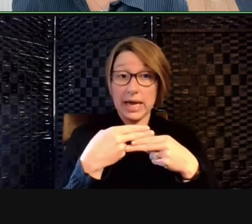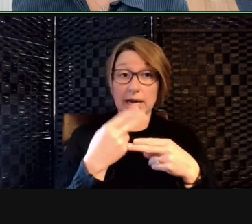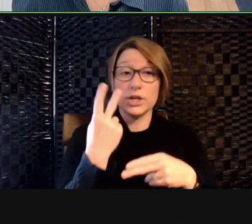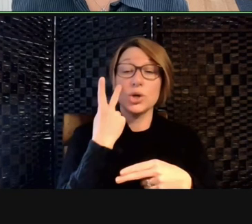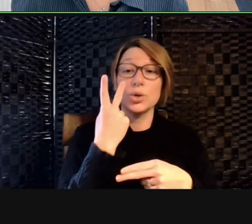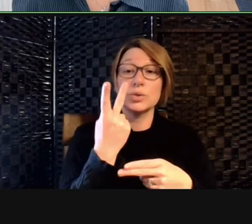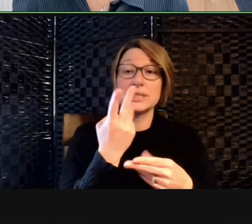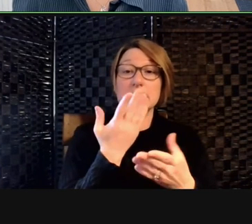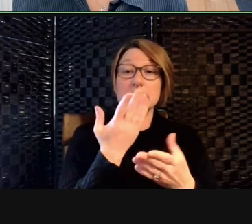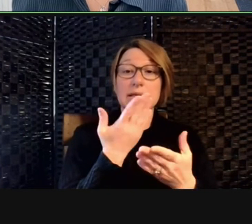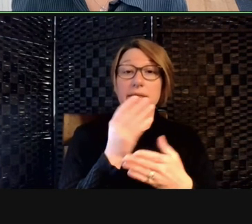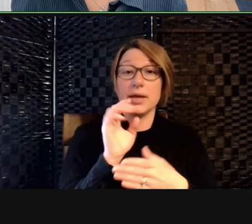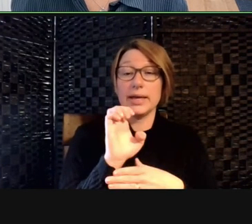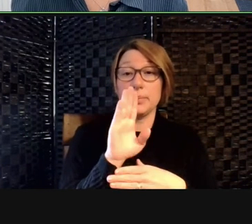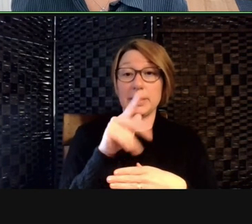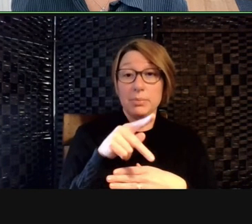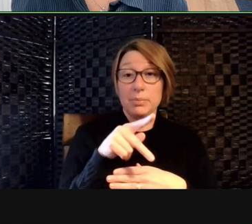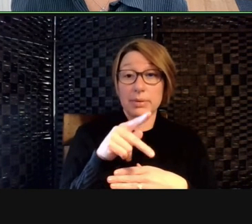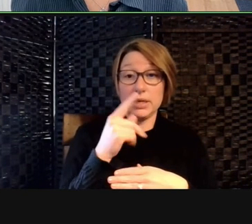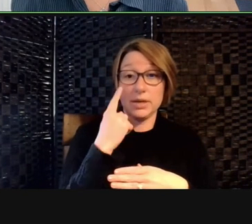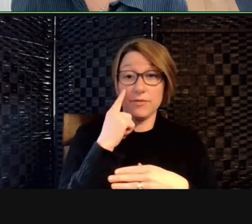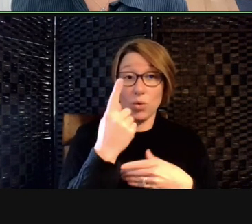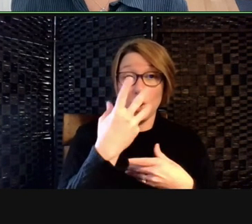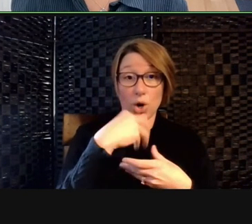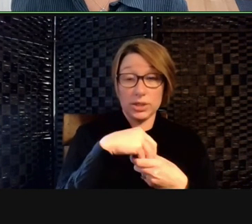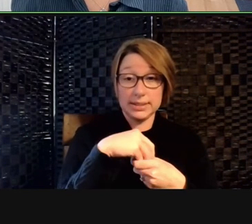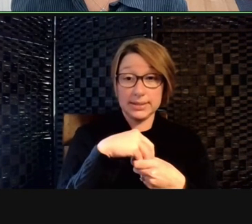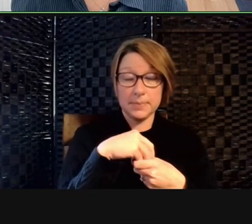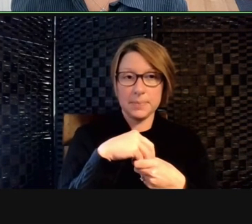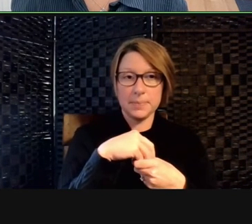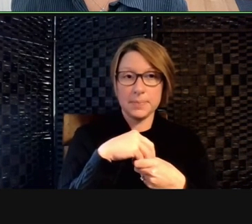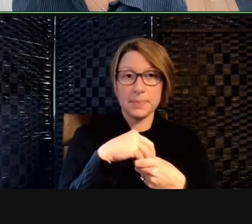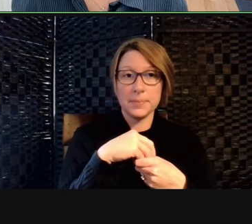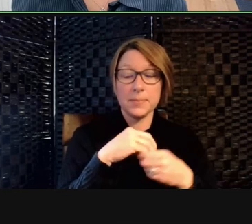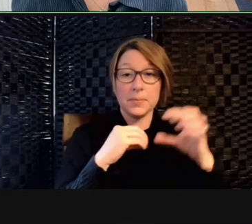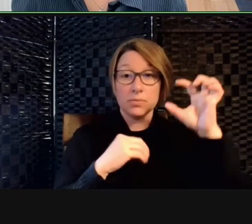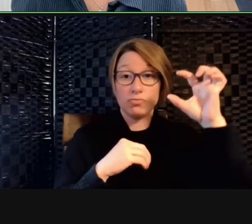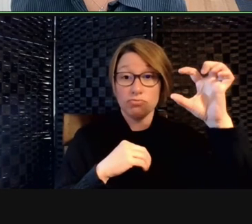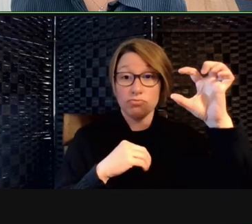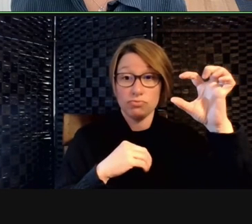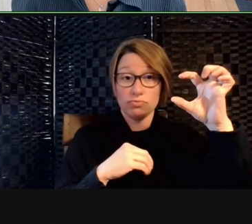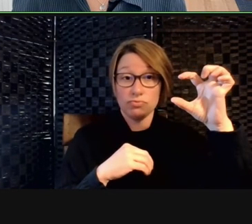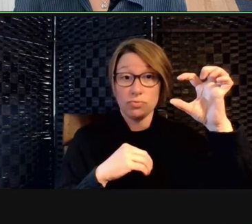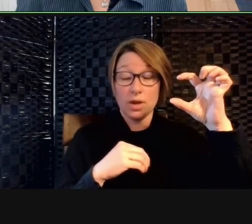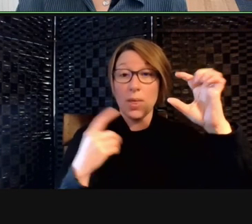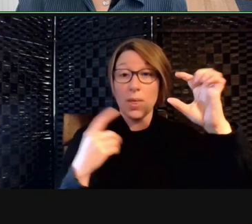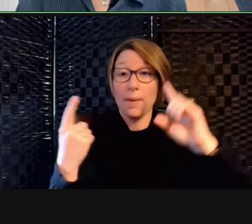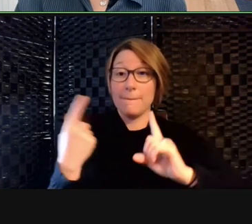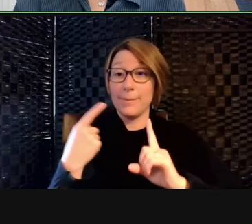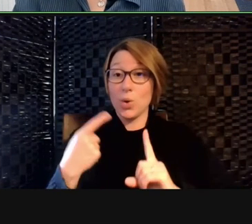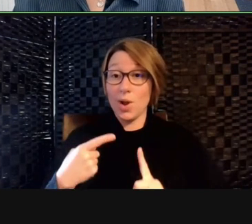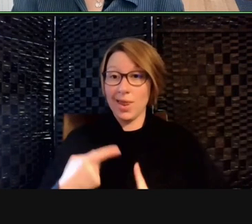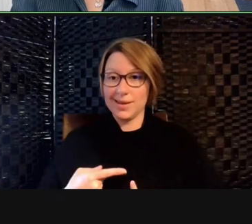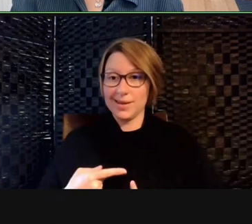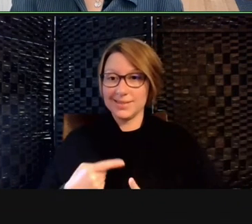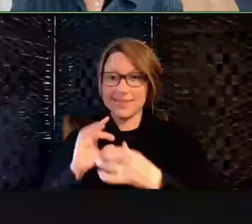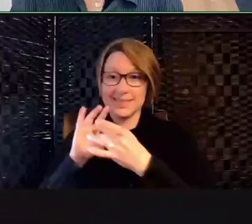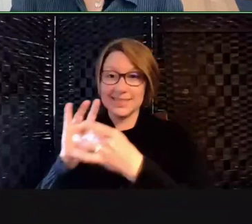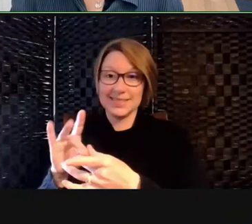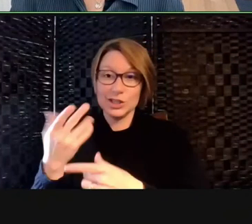for autism, and then what I'm going to put underneath all the bullet points are going to be things that are related